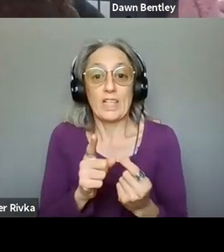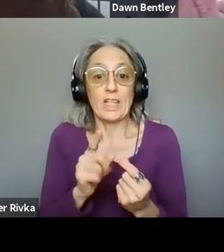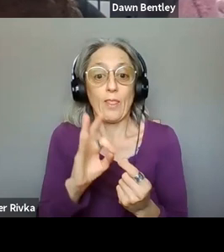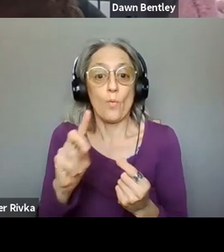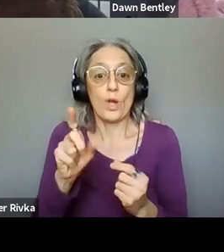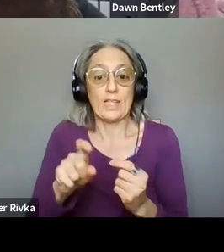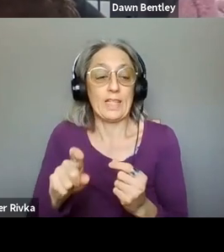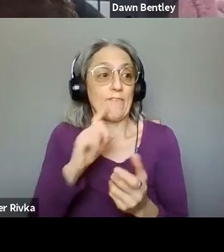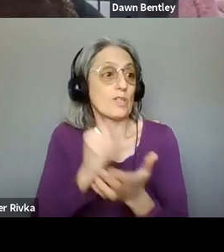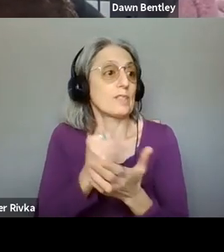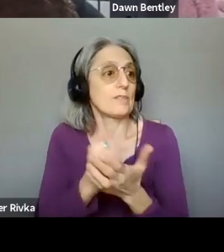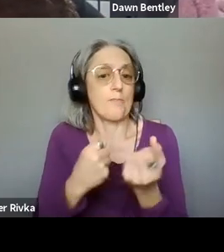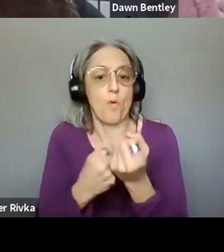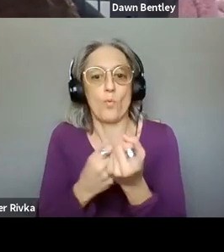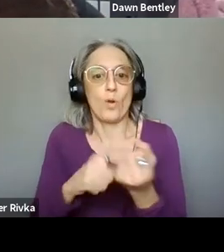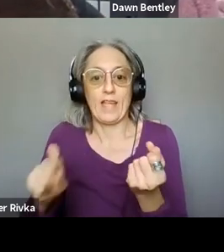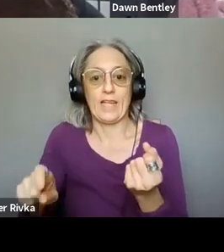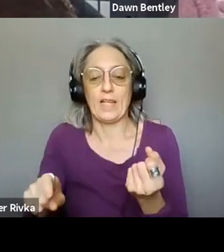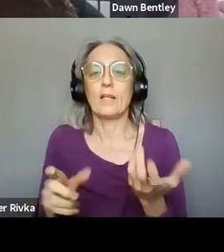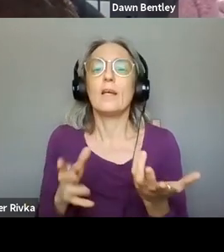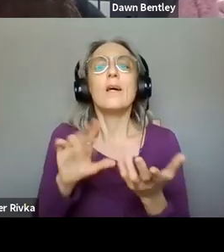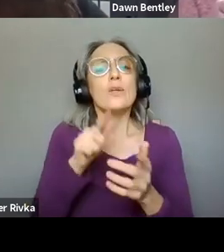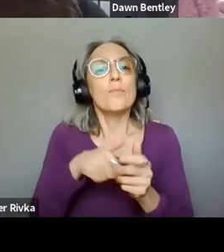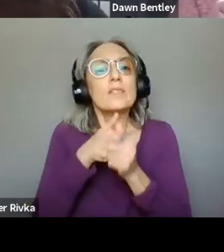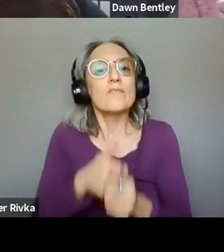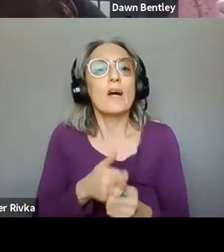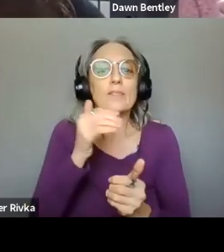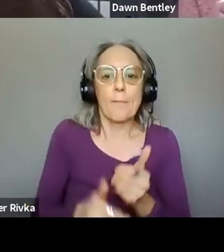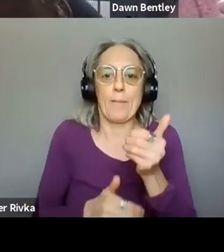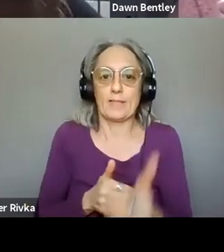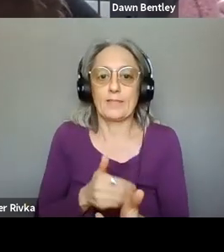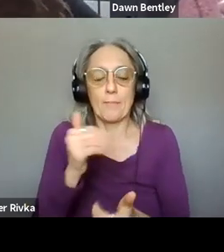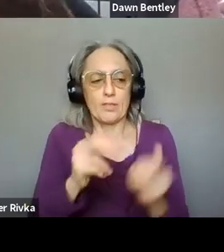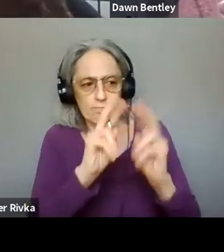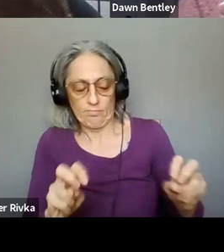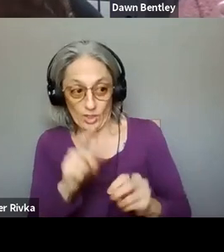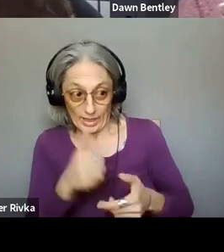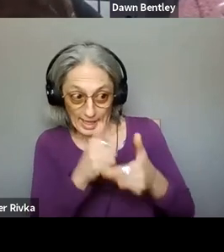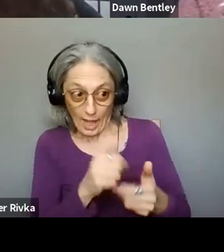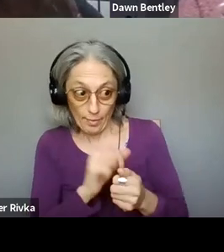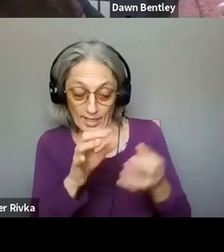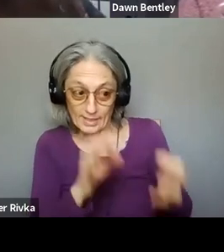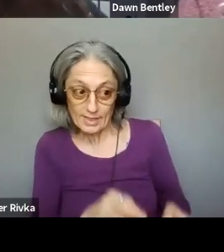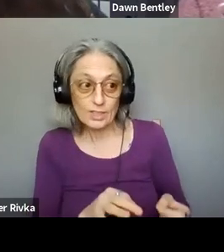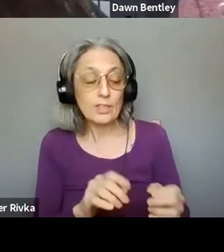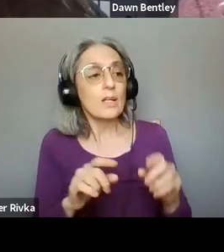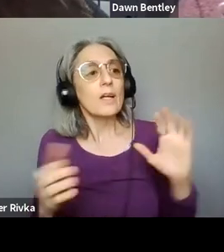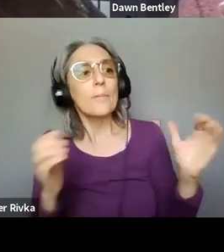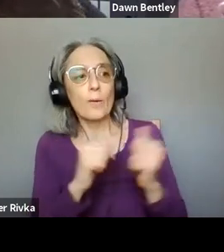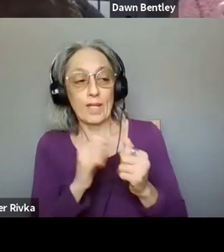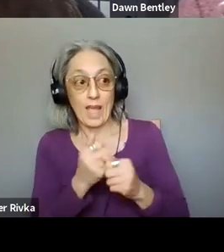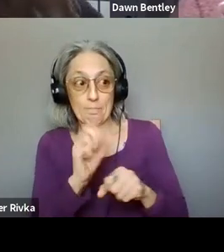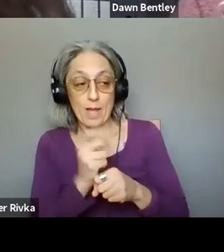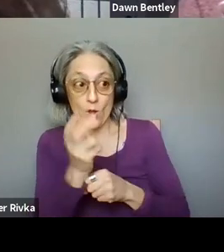terms of support. And it really makes you go step by step and determine, do they actually need help with making this decision versus can they make that decision on their own?